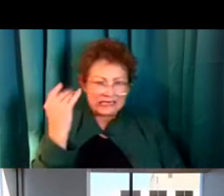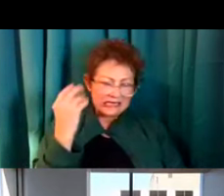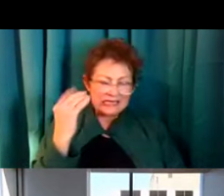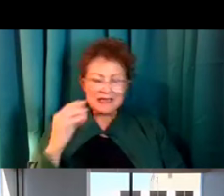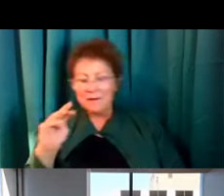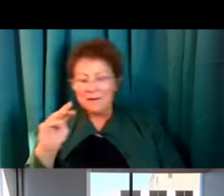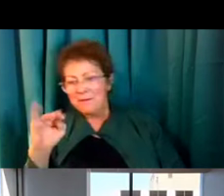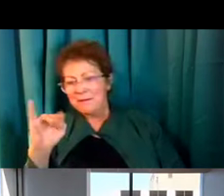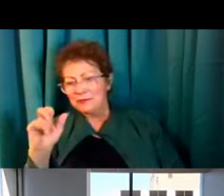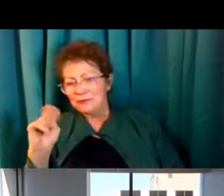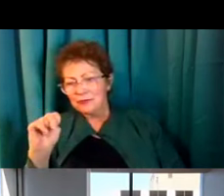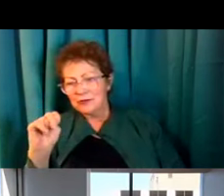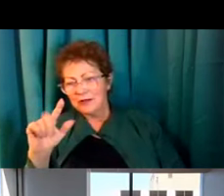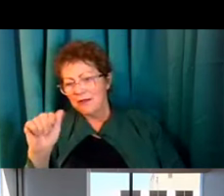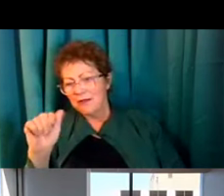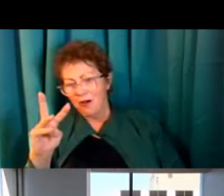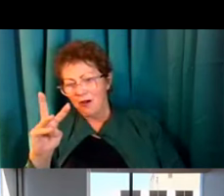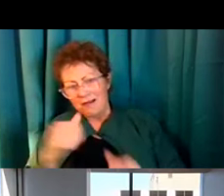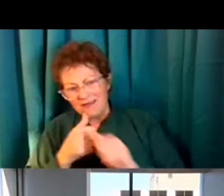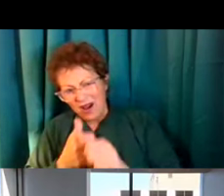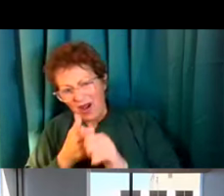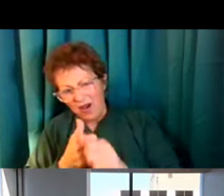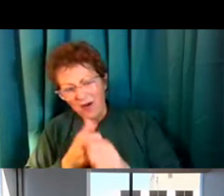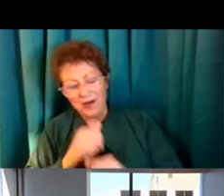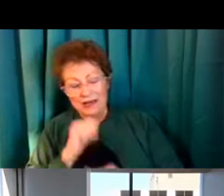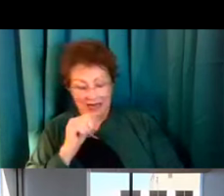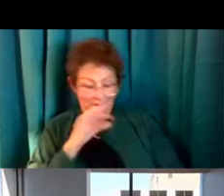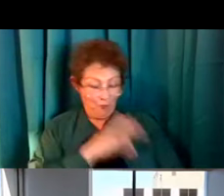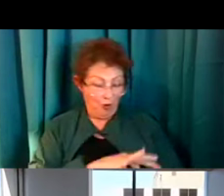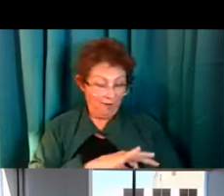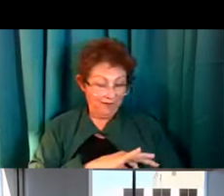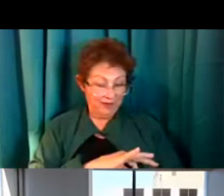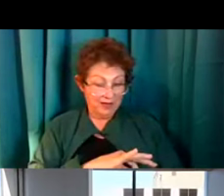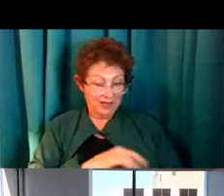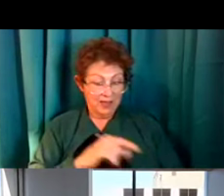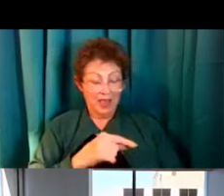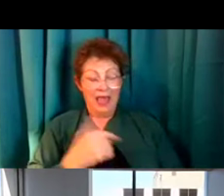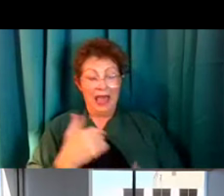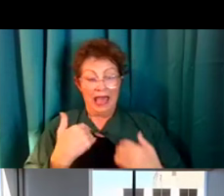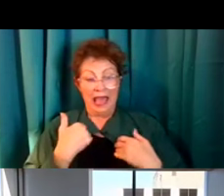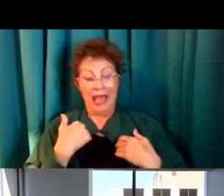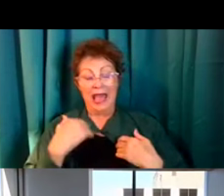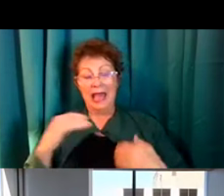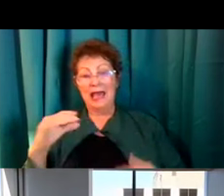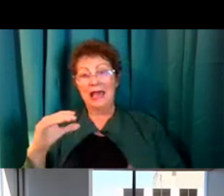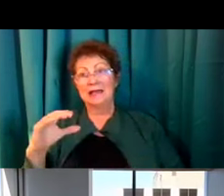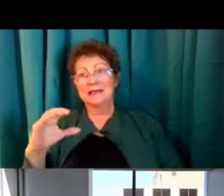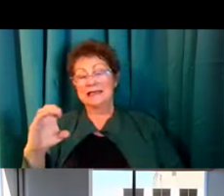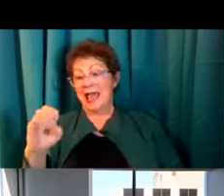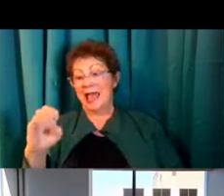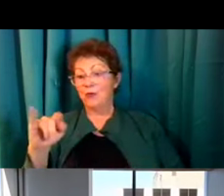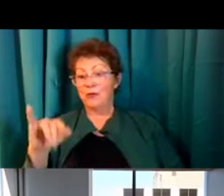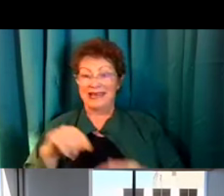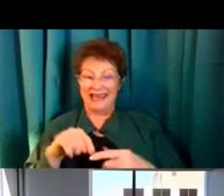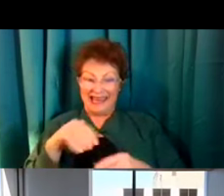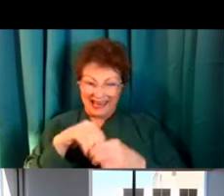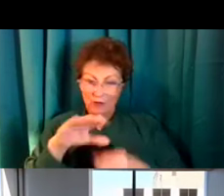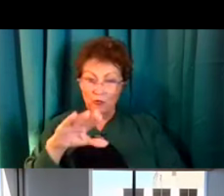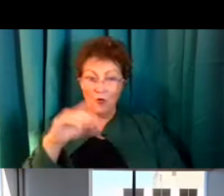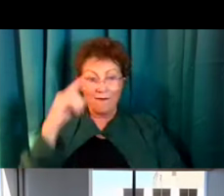sure your mission protected, having a nonprofit entity that owns equity in your for-profit and